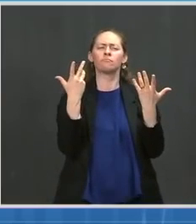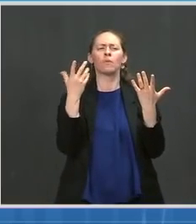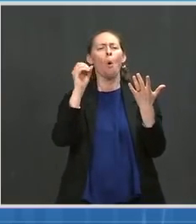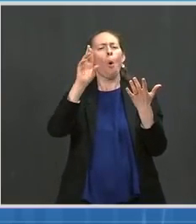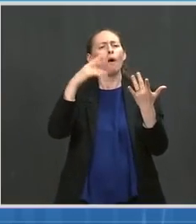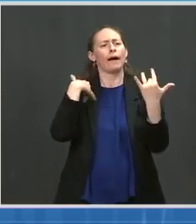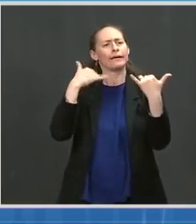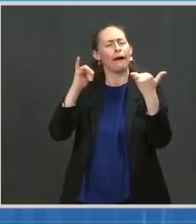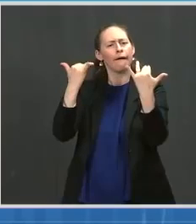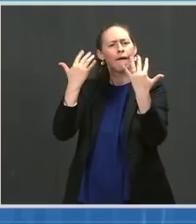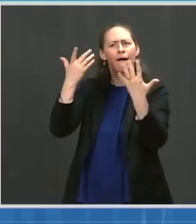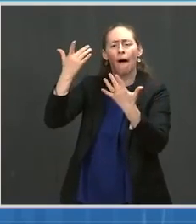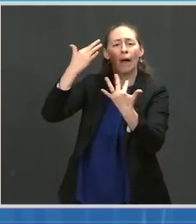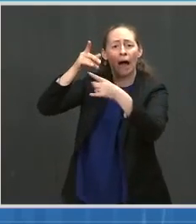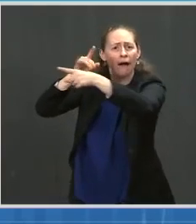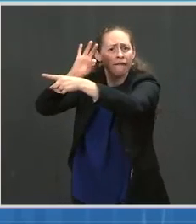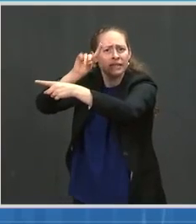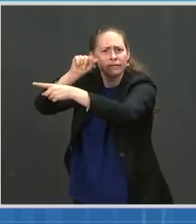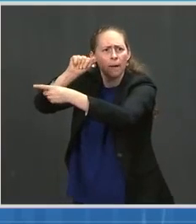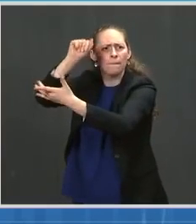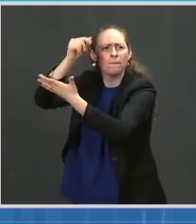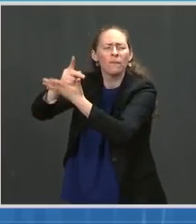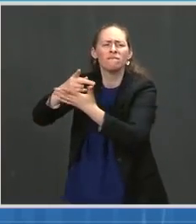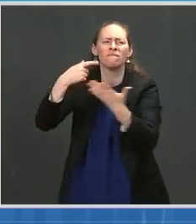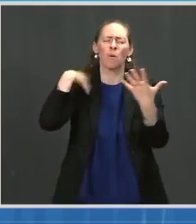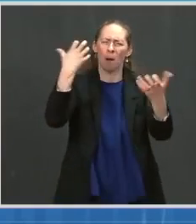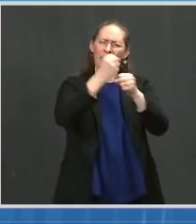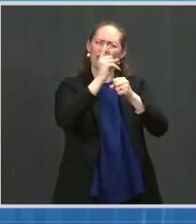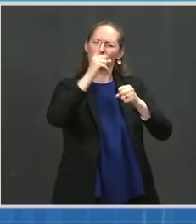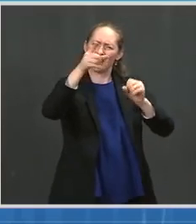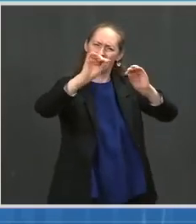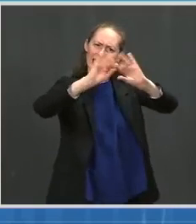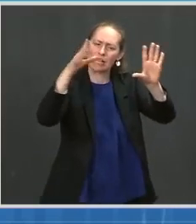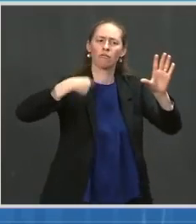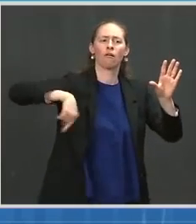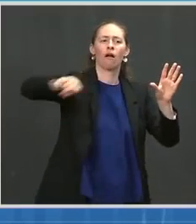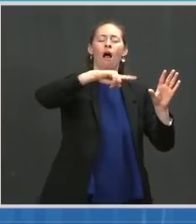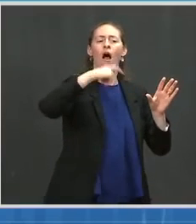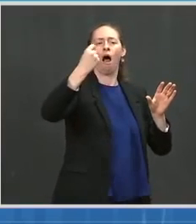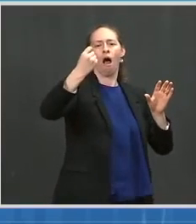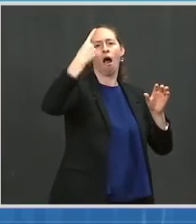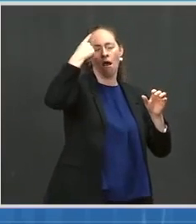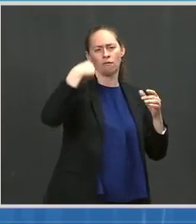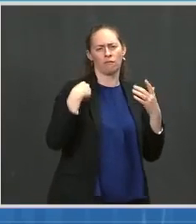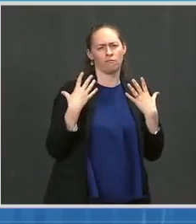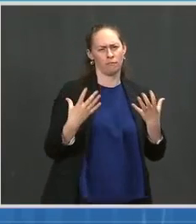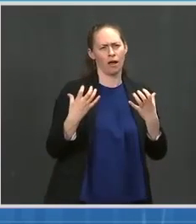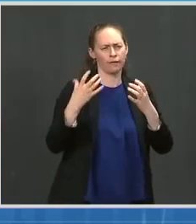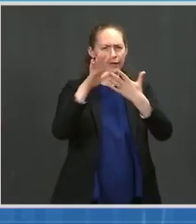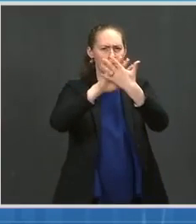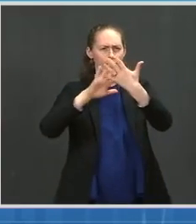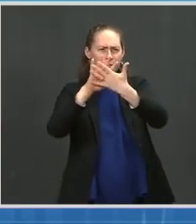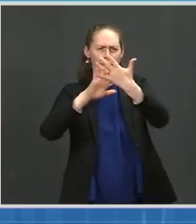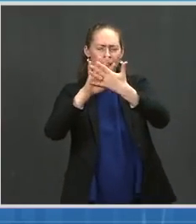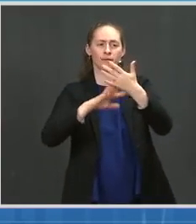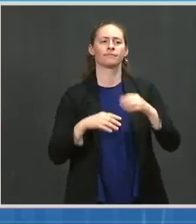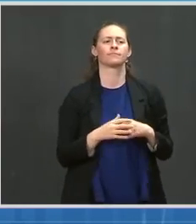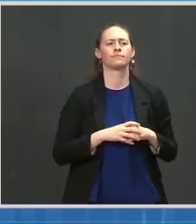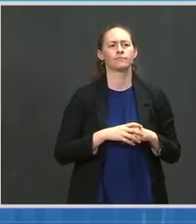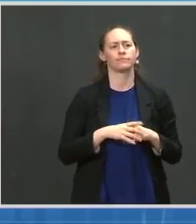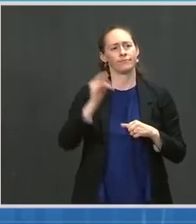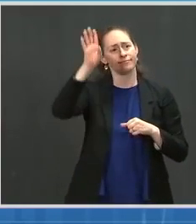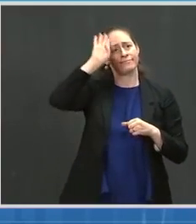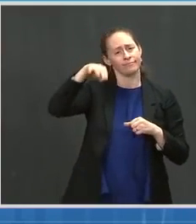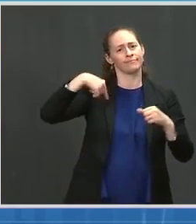authorization? Just to make sure we're all clear on that, based on Josh's question. And then just bigger picture, I know this has come up a number of times and you were just